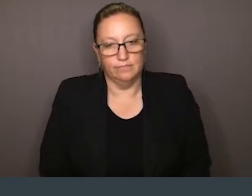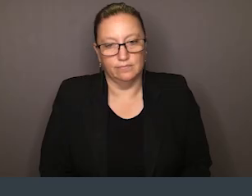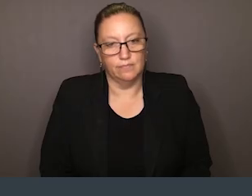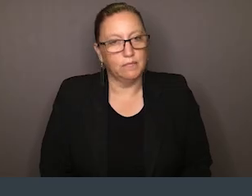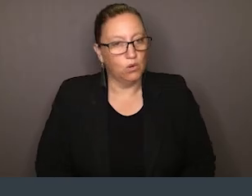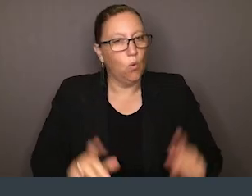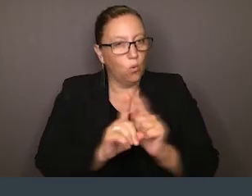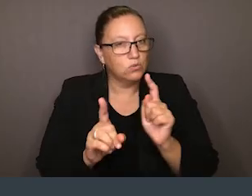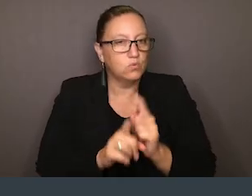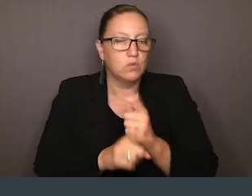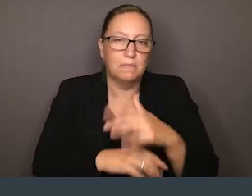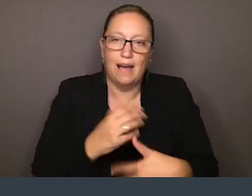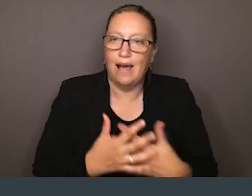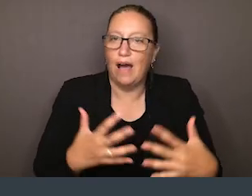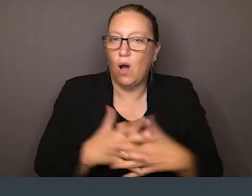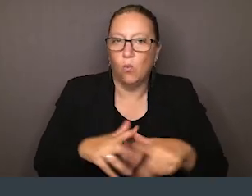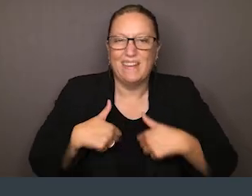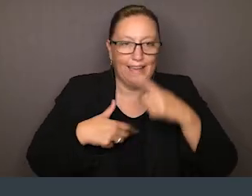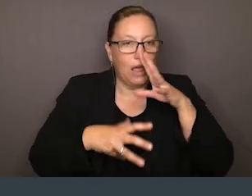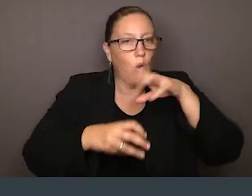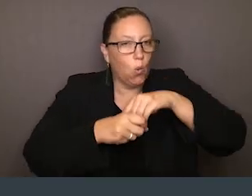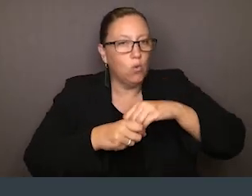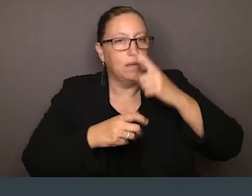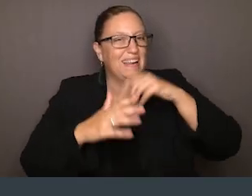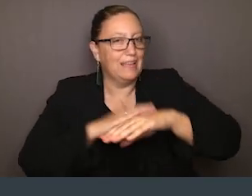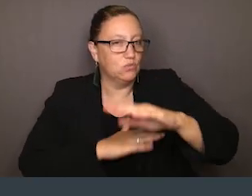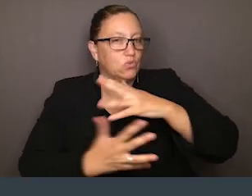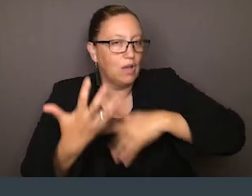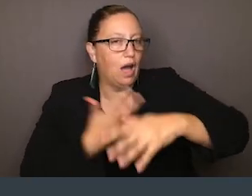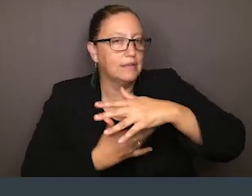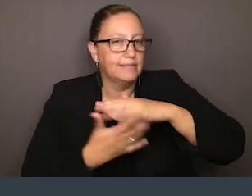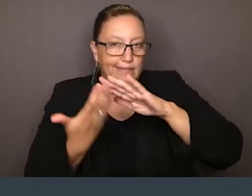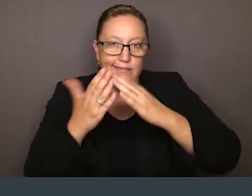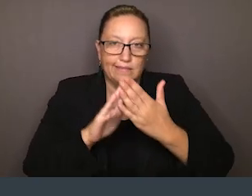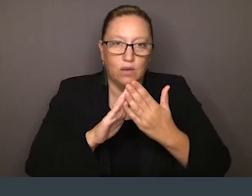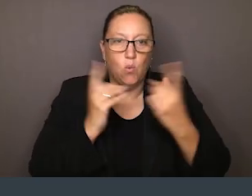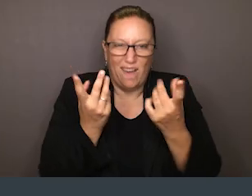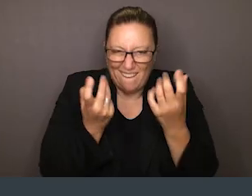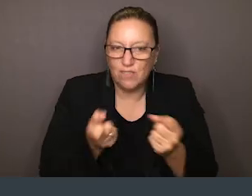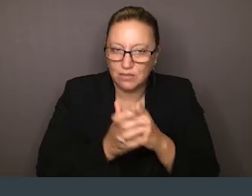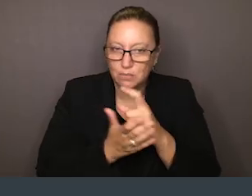down to how we include people in society with disability.